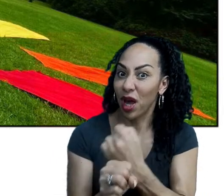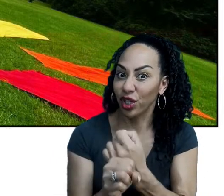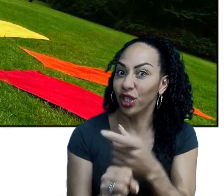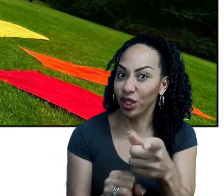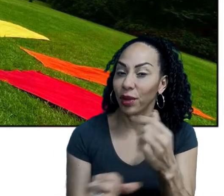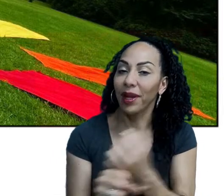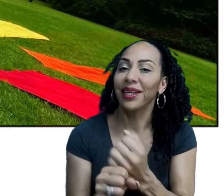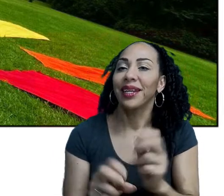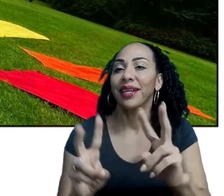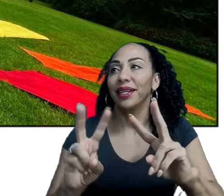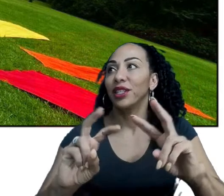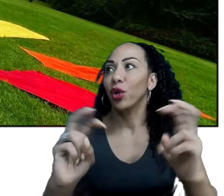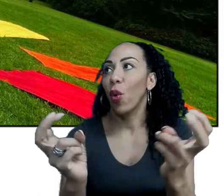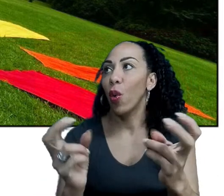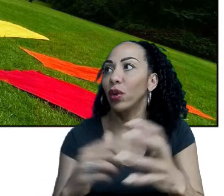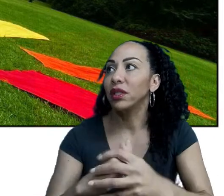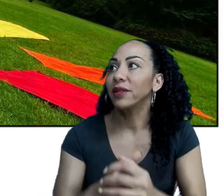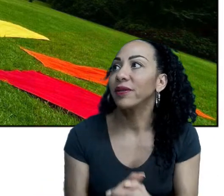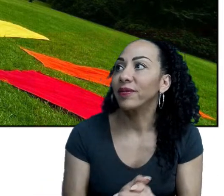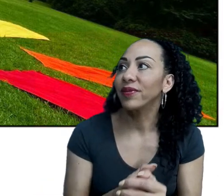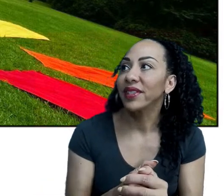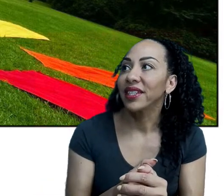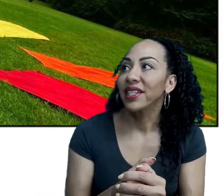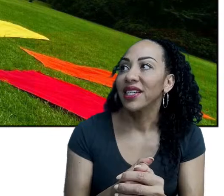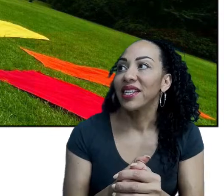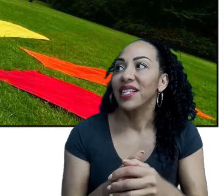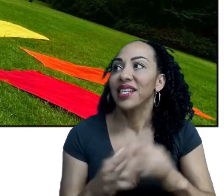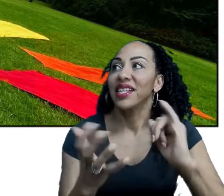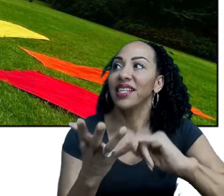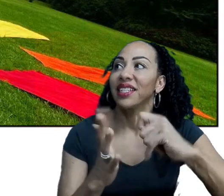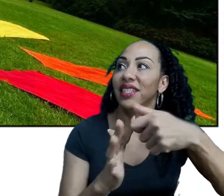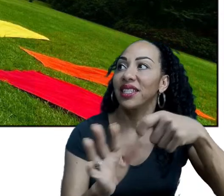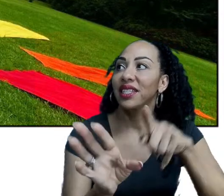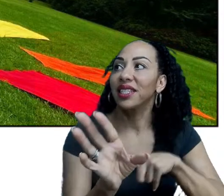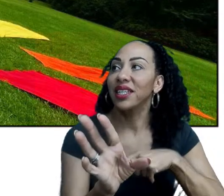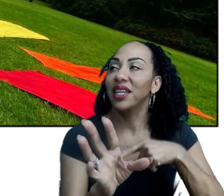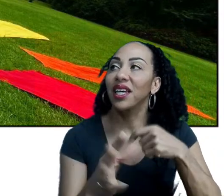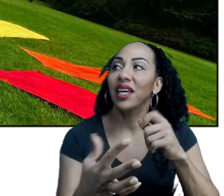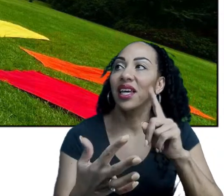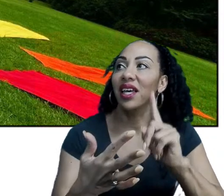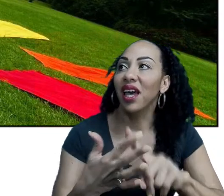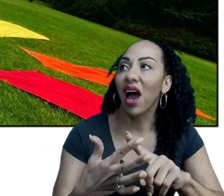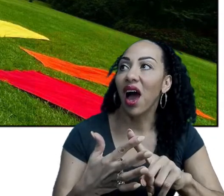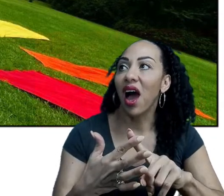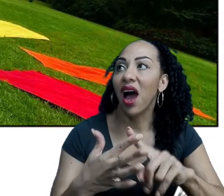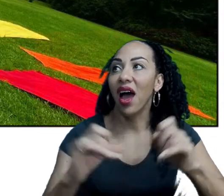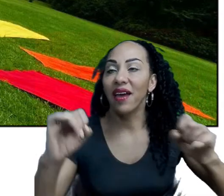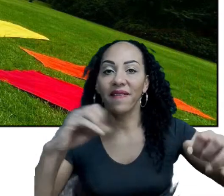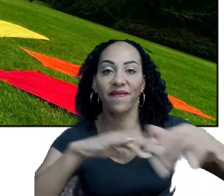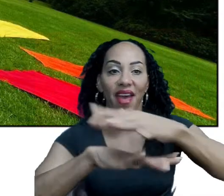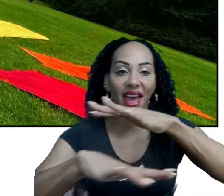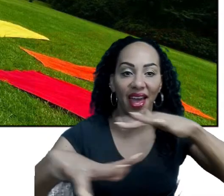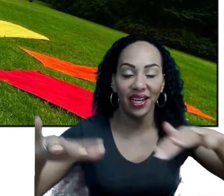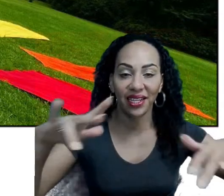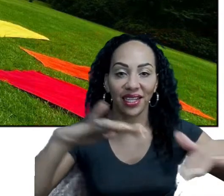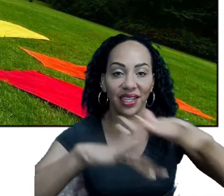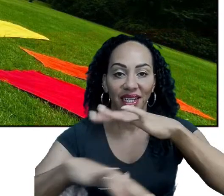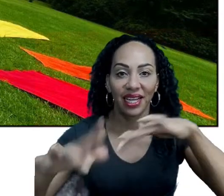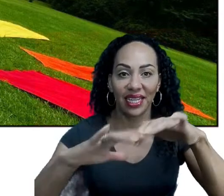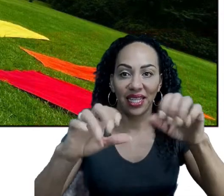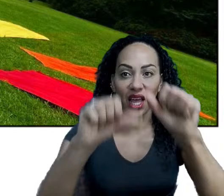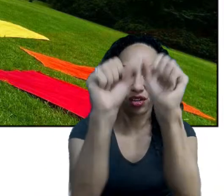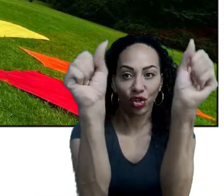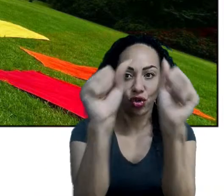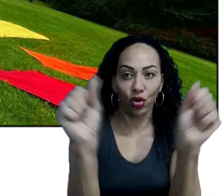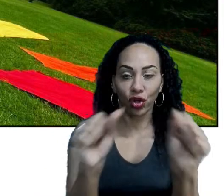Skyvane. It's a sculpture which you can sit around and experience that has sensors that are receptive to